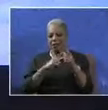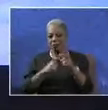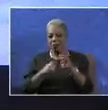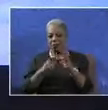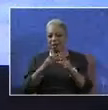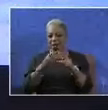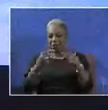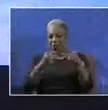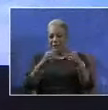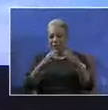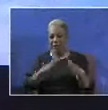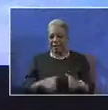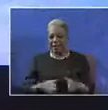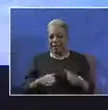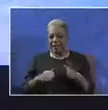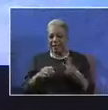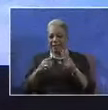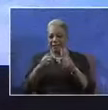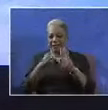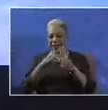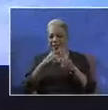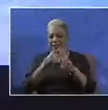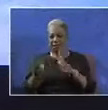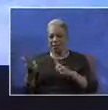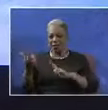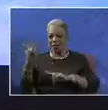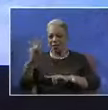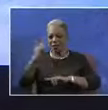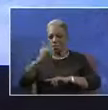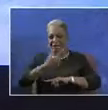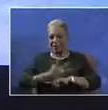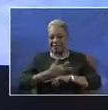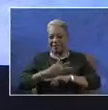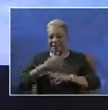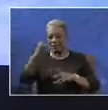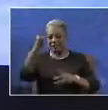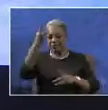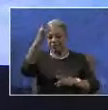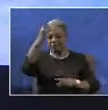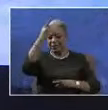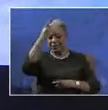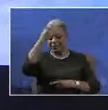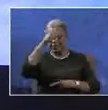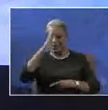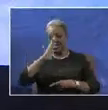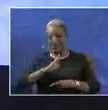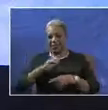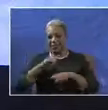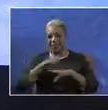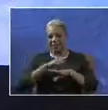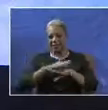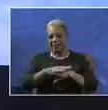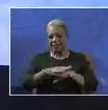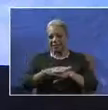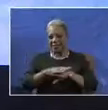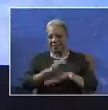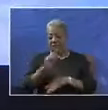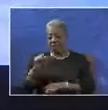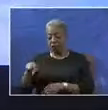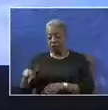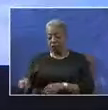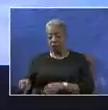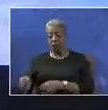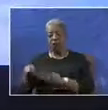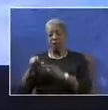or 3 days of an epidemic that God sends. And then we are told David makes his choice in